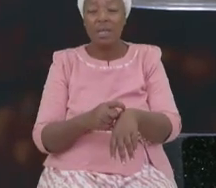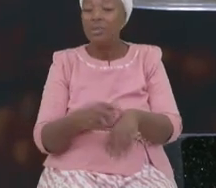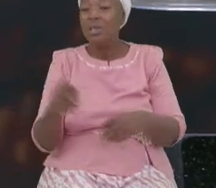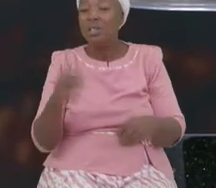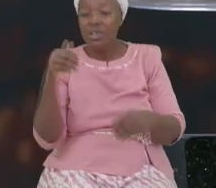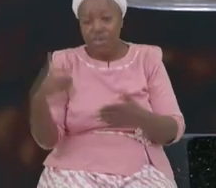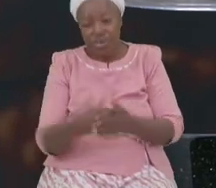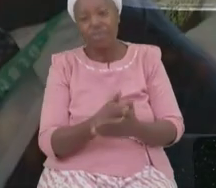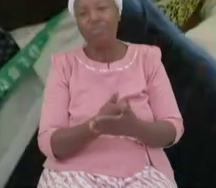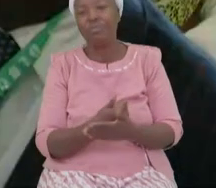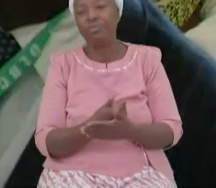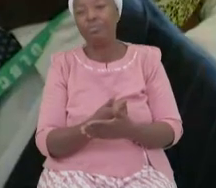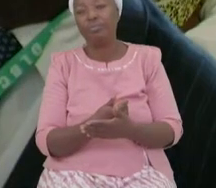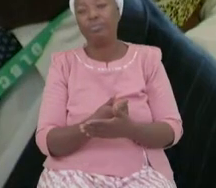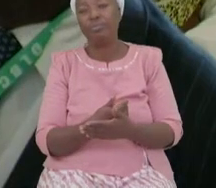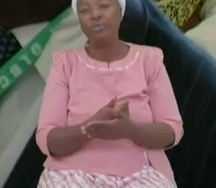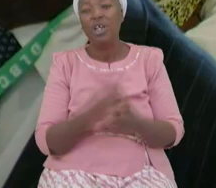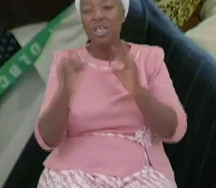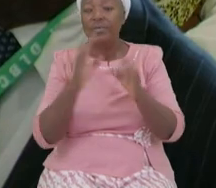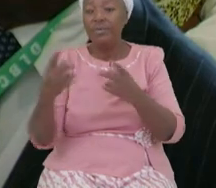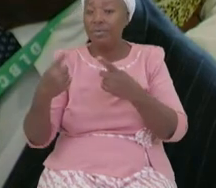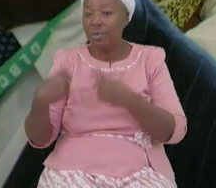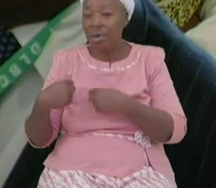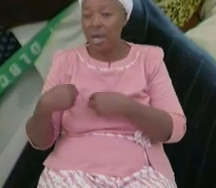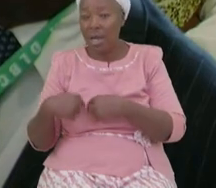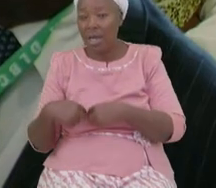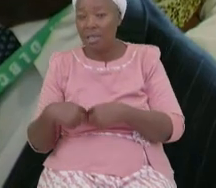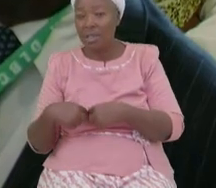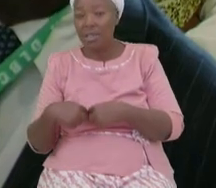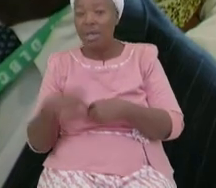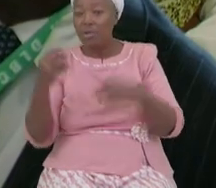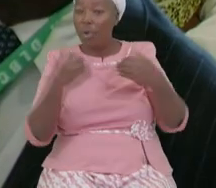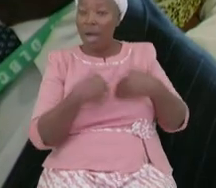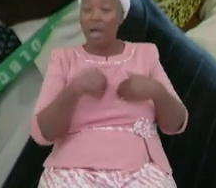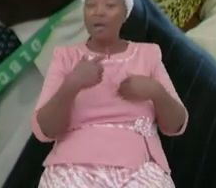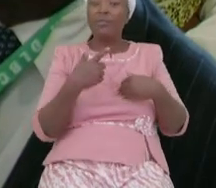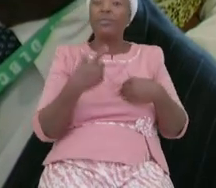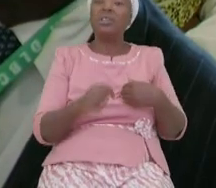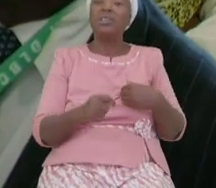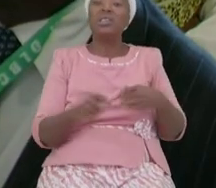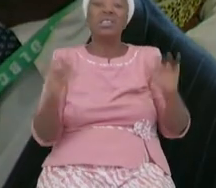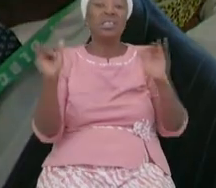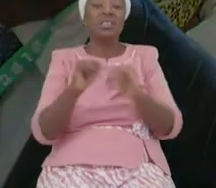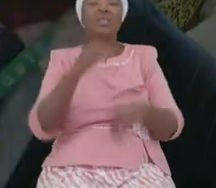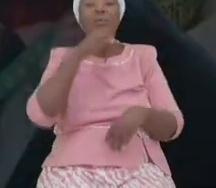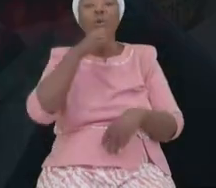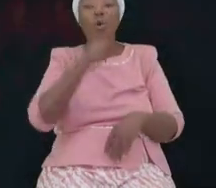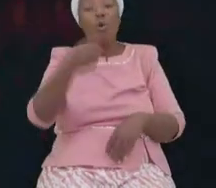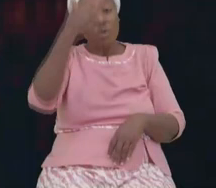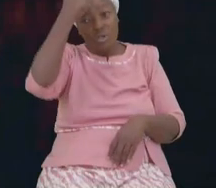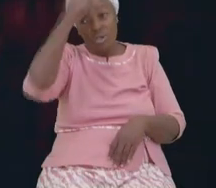life new. If you have the same old disobedience, the